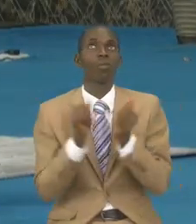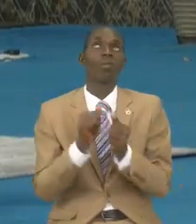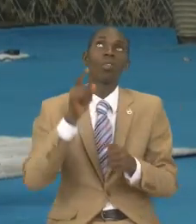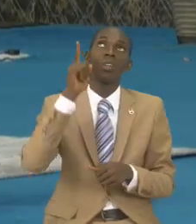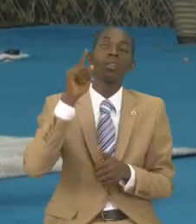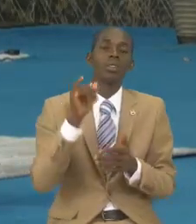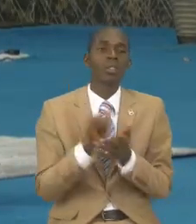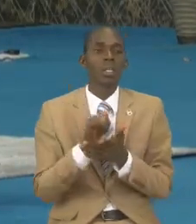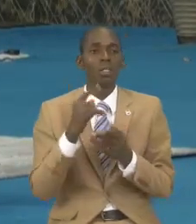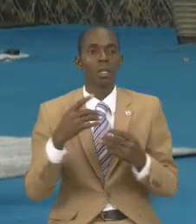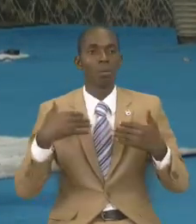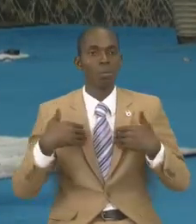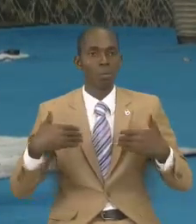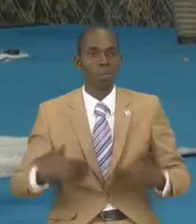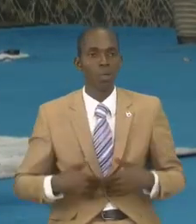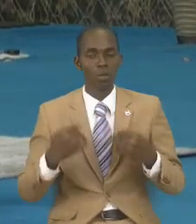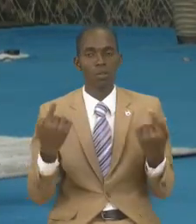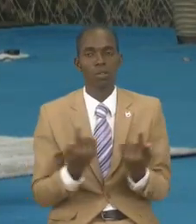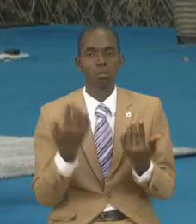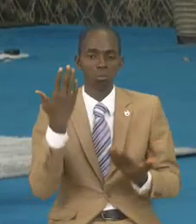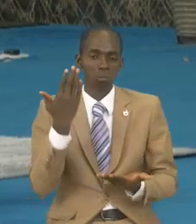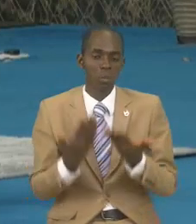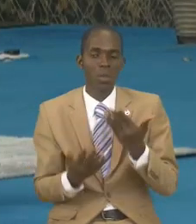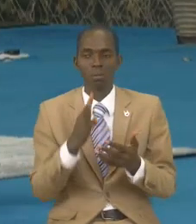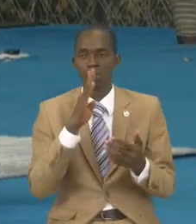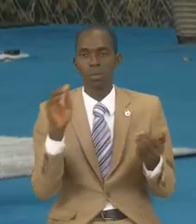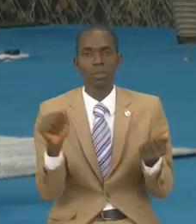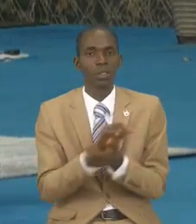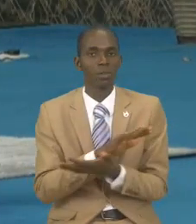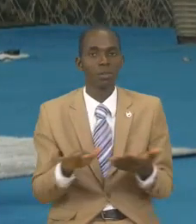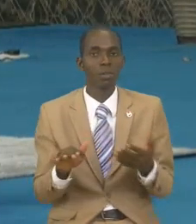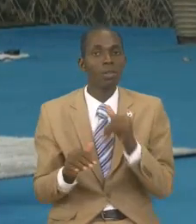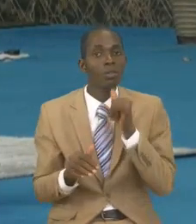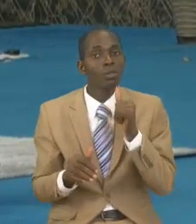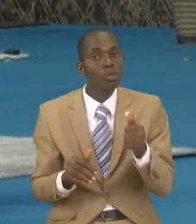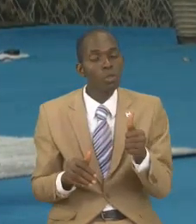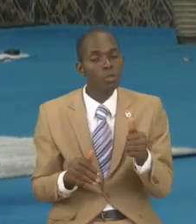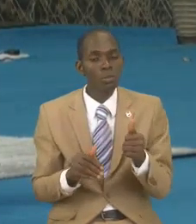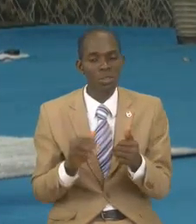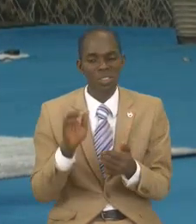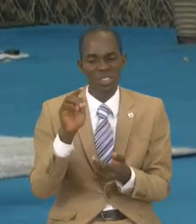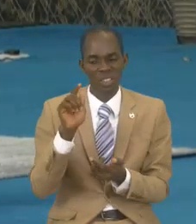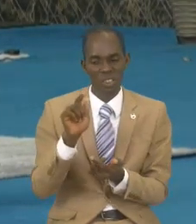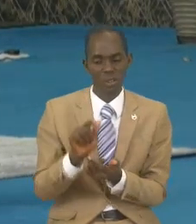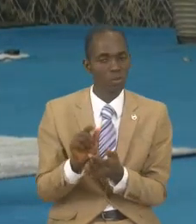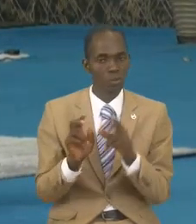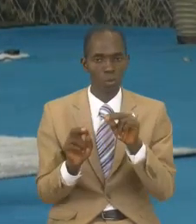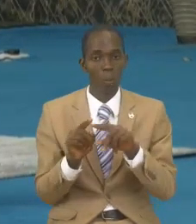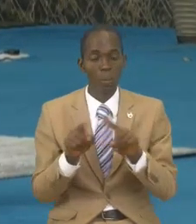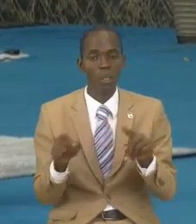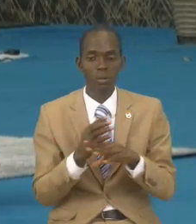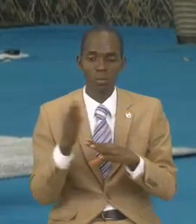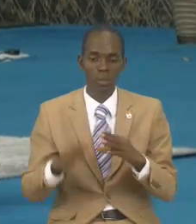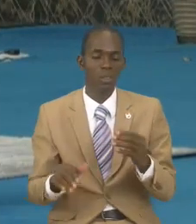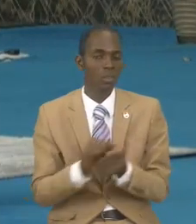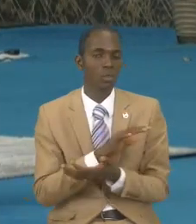sin might be destroyed, not subdued, destroyed,